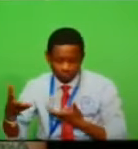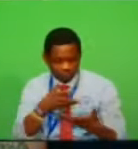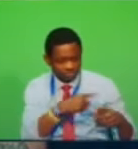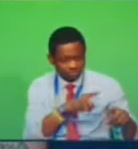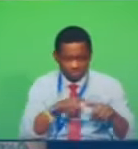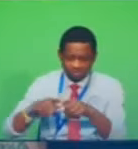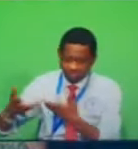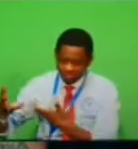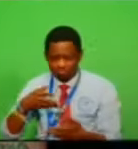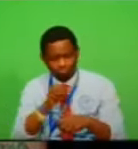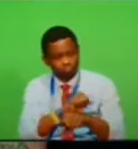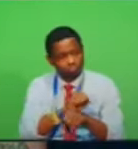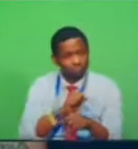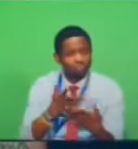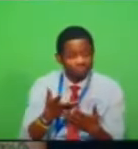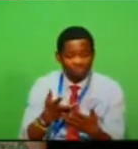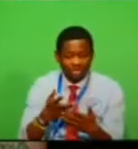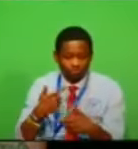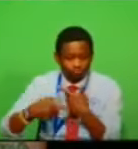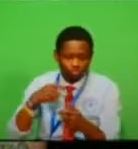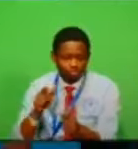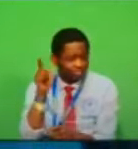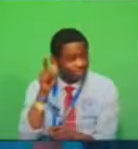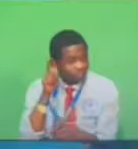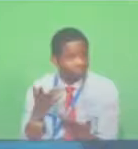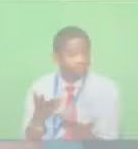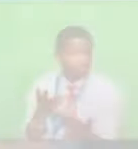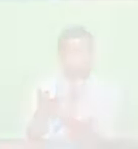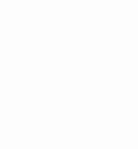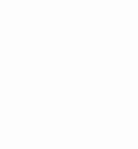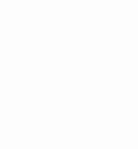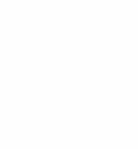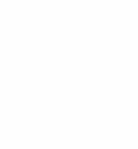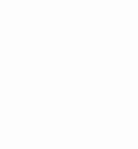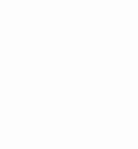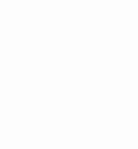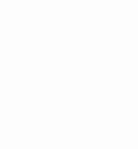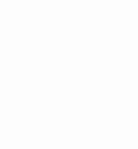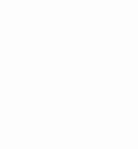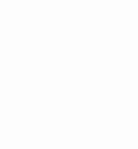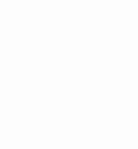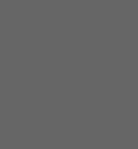things. We have this special grace to listen. We have this special grace to be in a position and a posture.